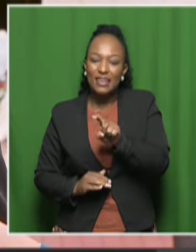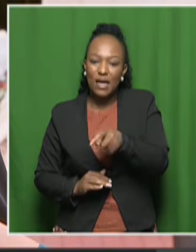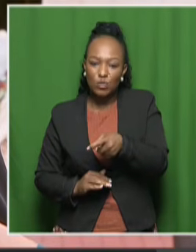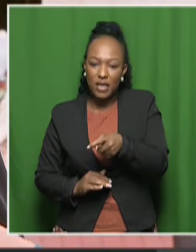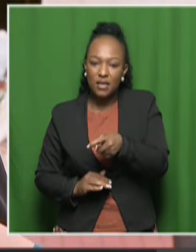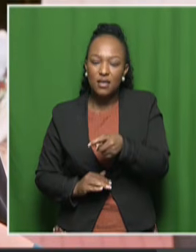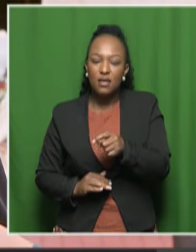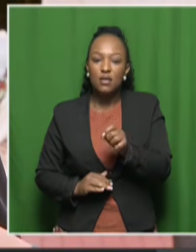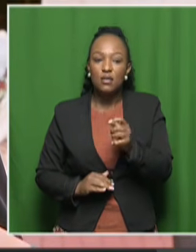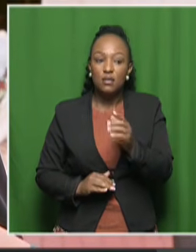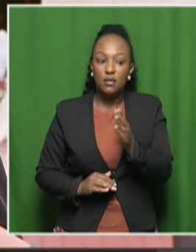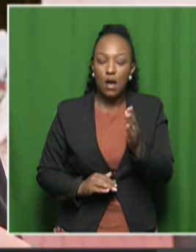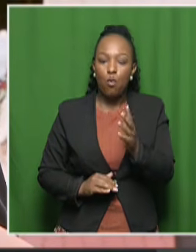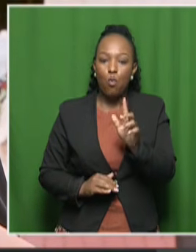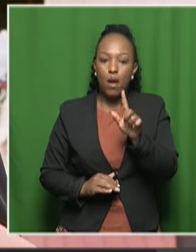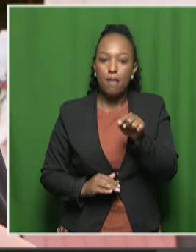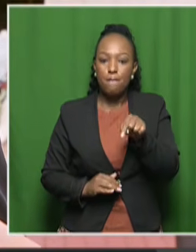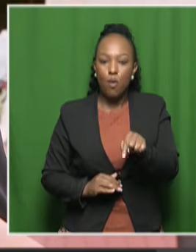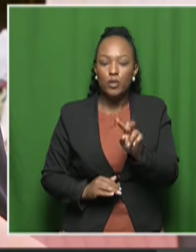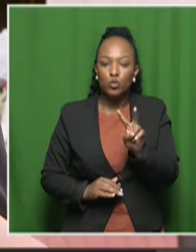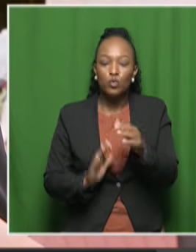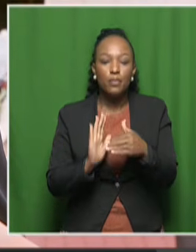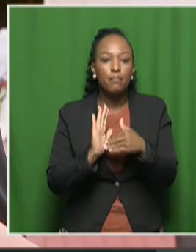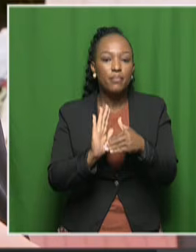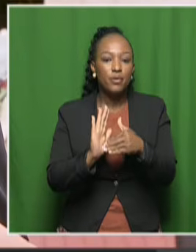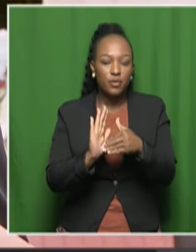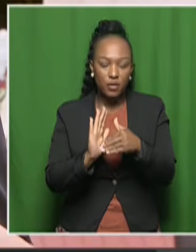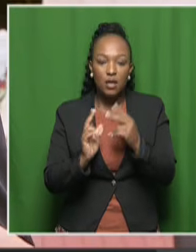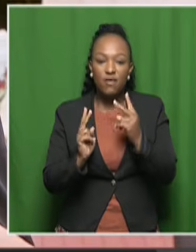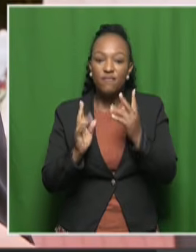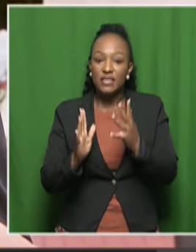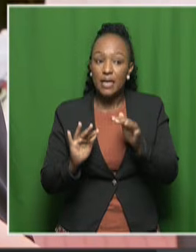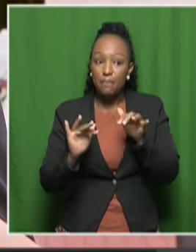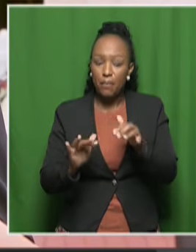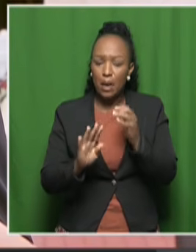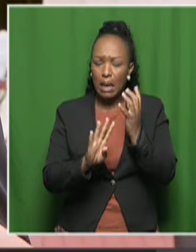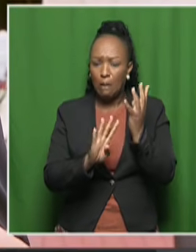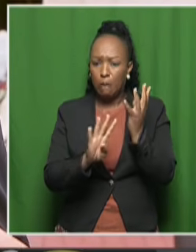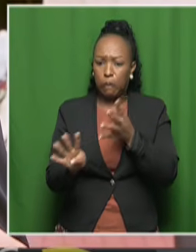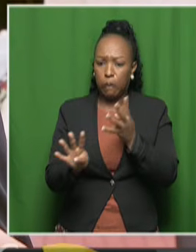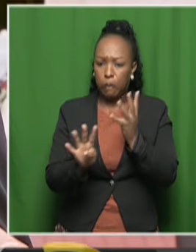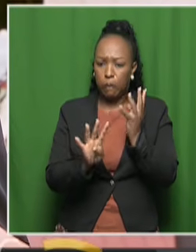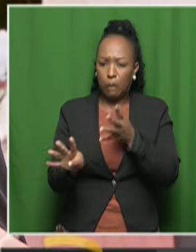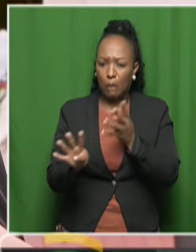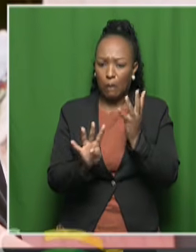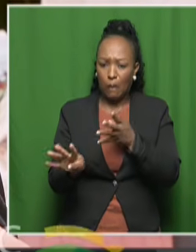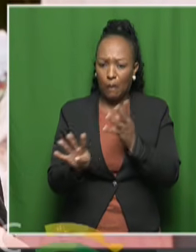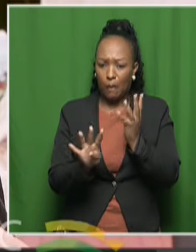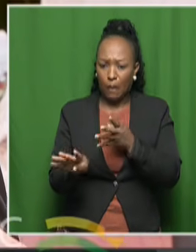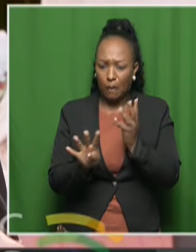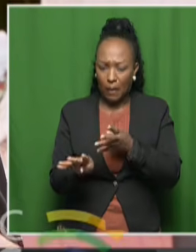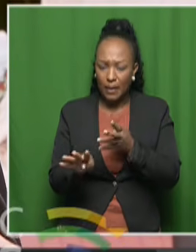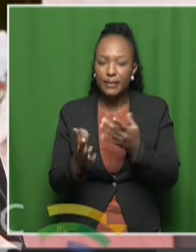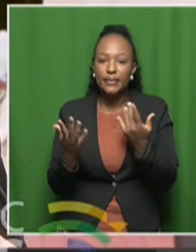to 1.2 million visitors, and so again